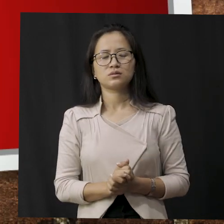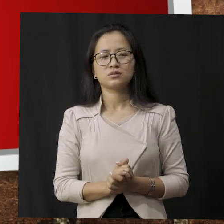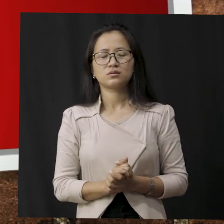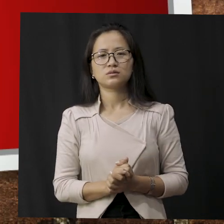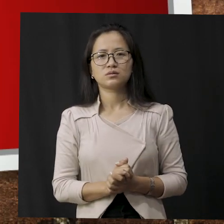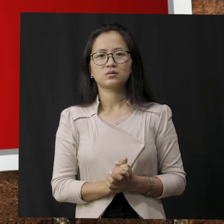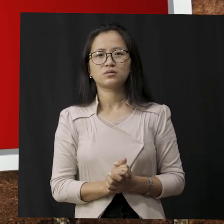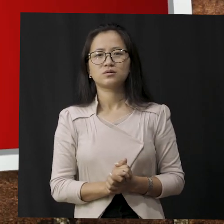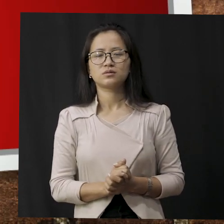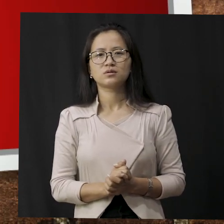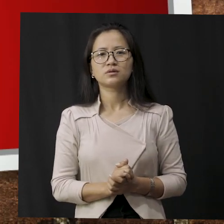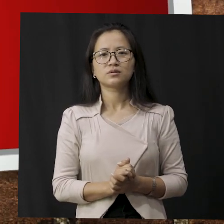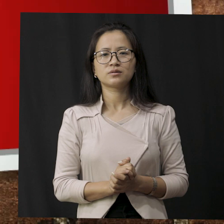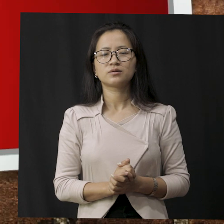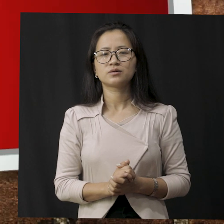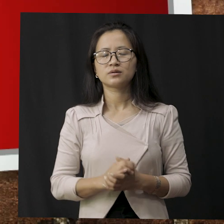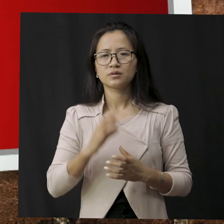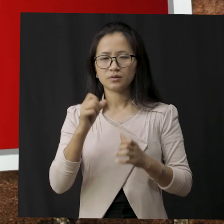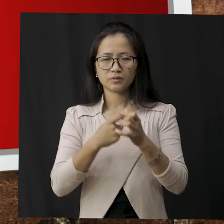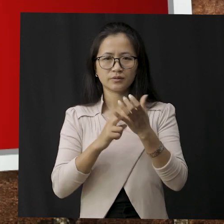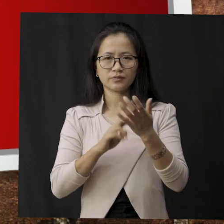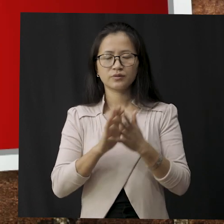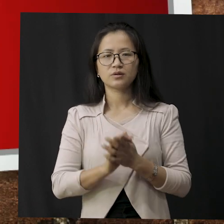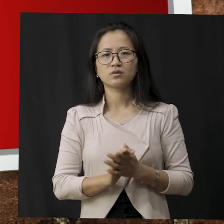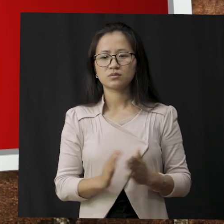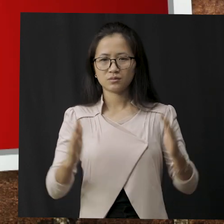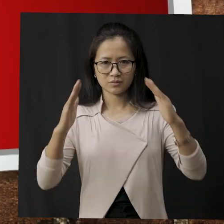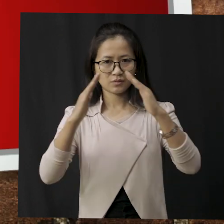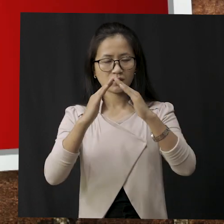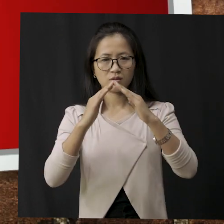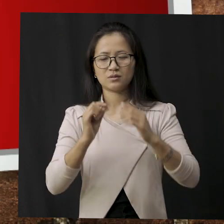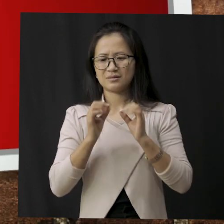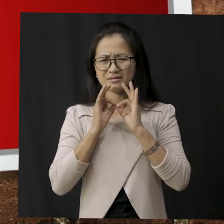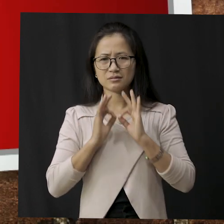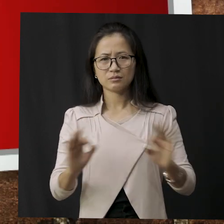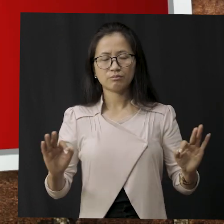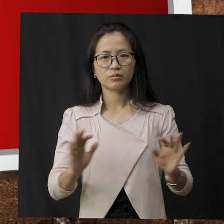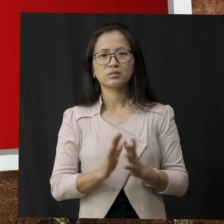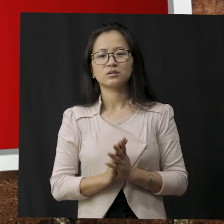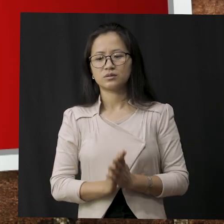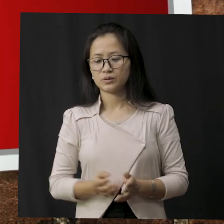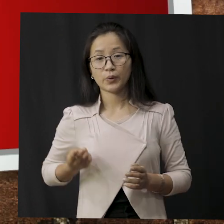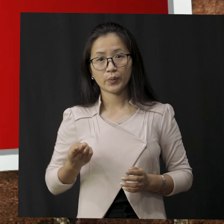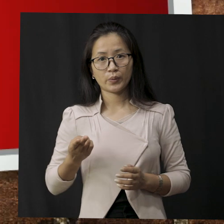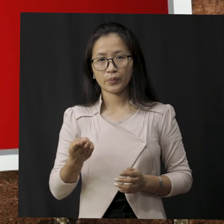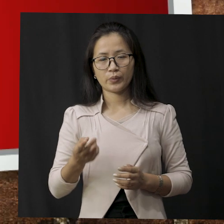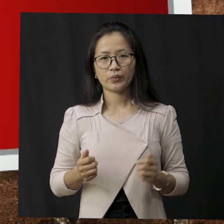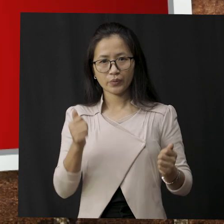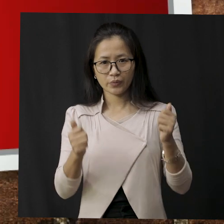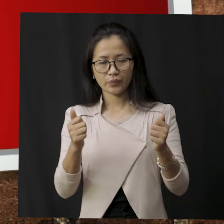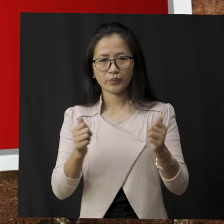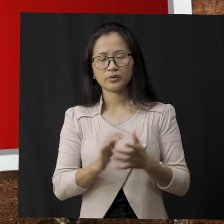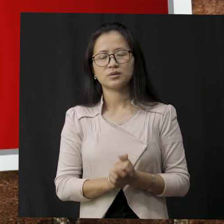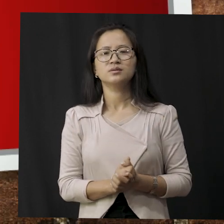and caravan, in a simple word, it is a house on the wheels. It is